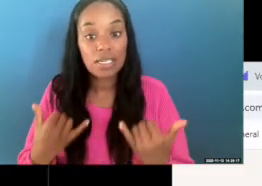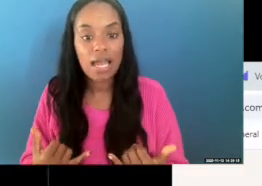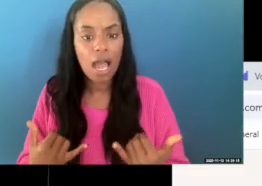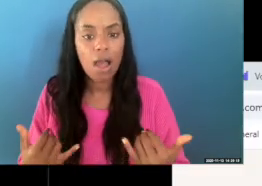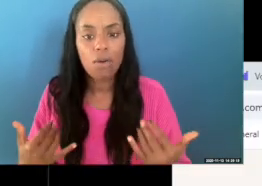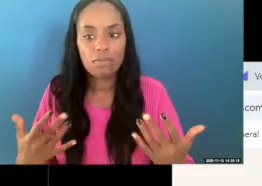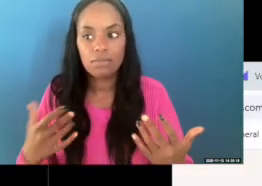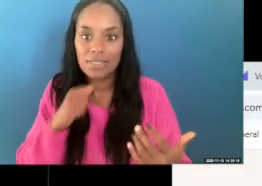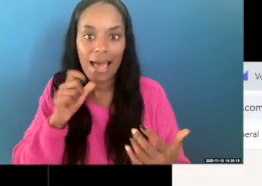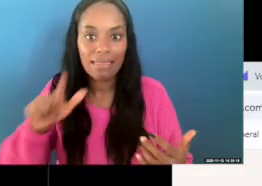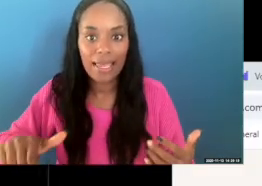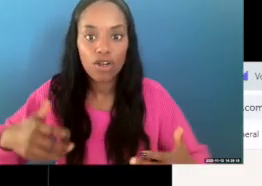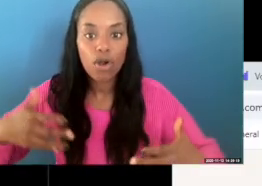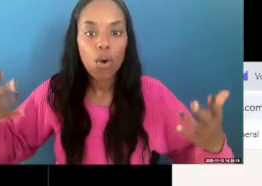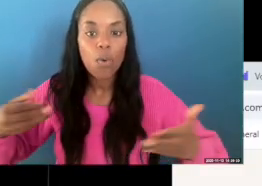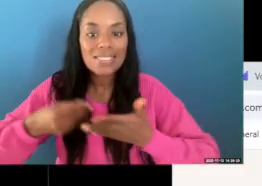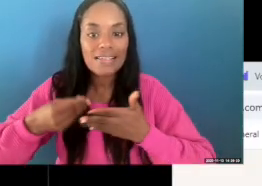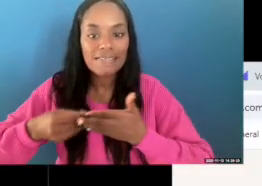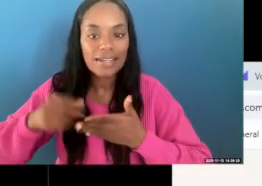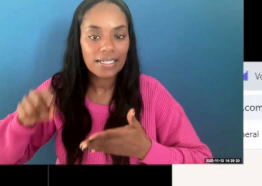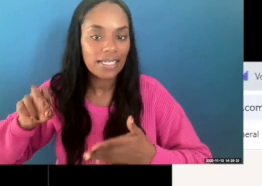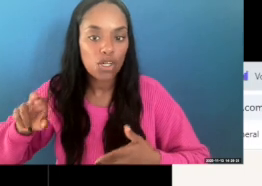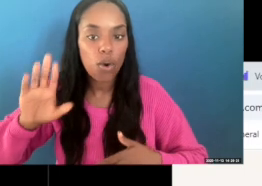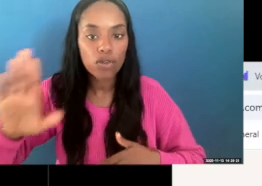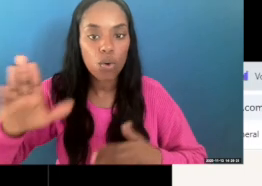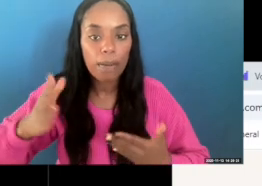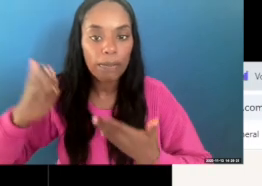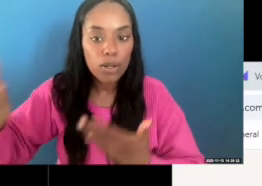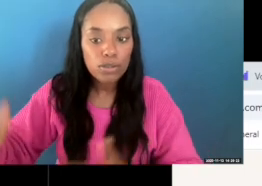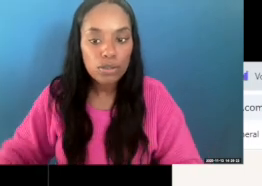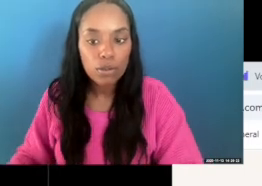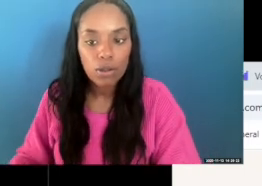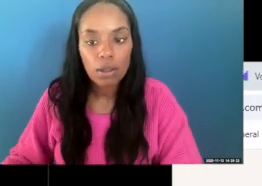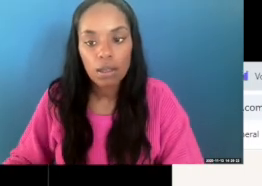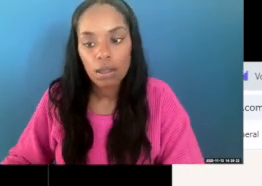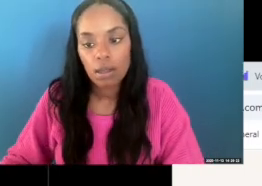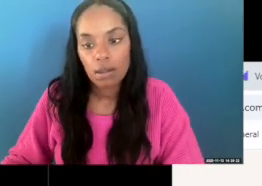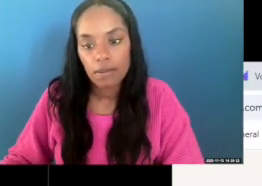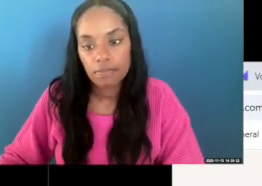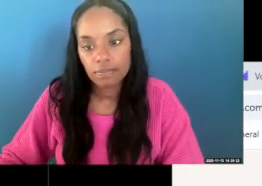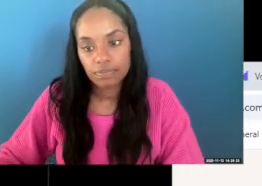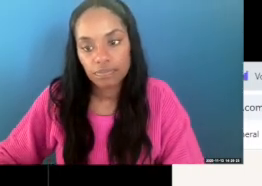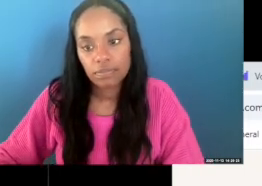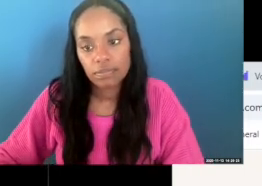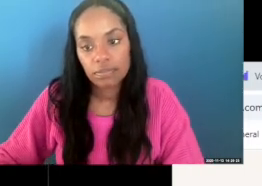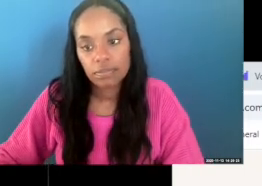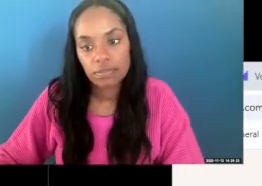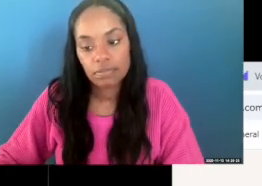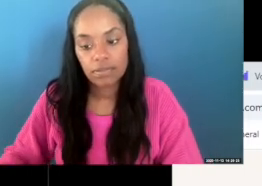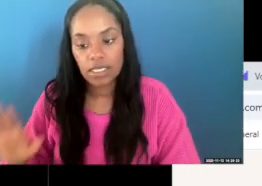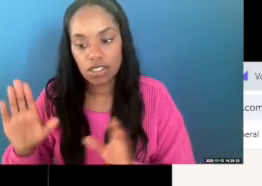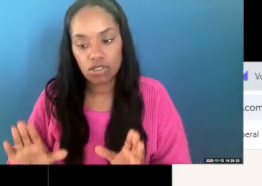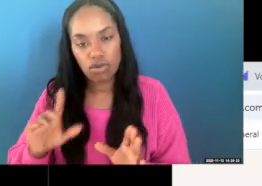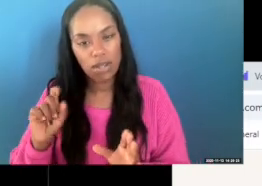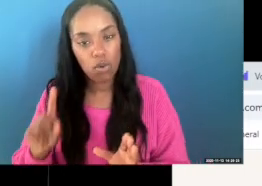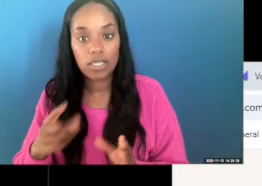Yeah, maybe some factual clarifications that you and I could have offline on that. But let's have a discussion